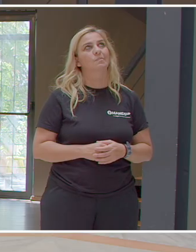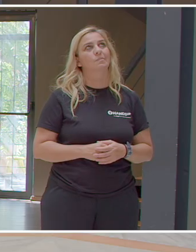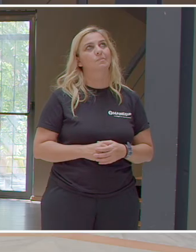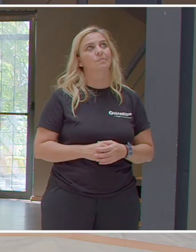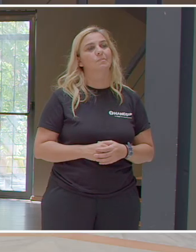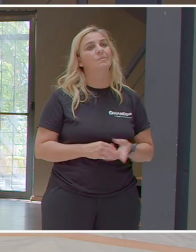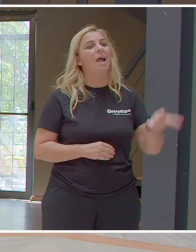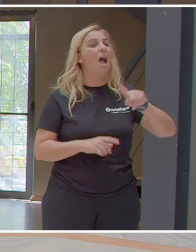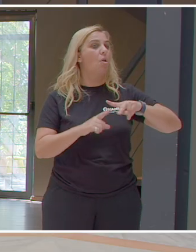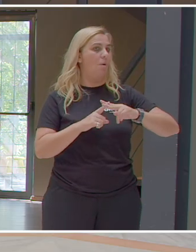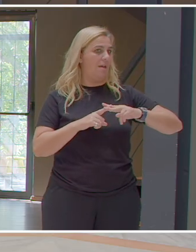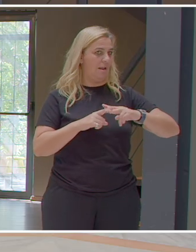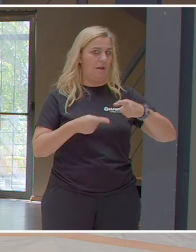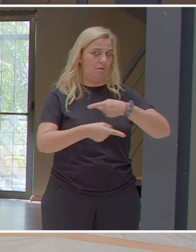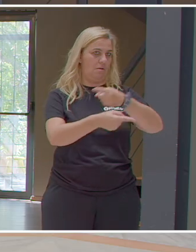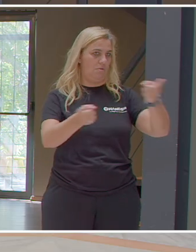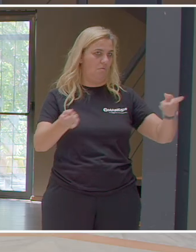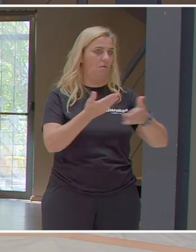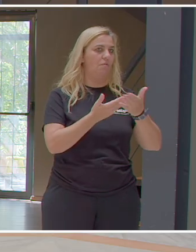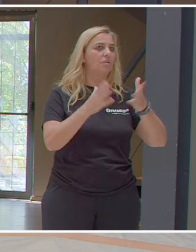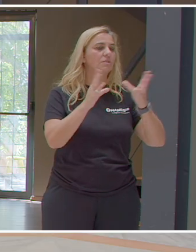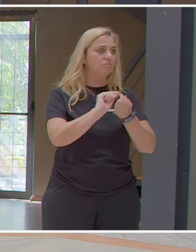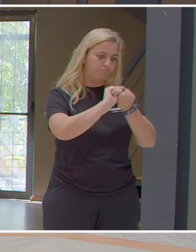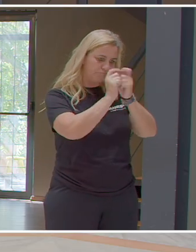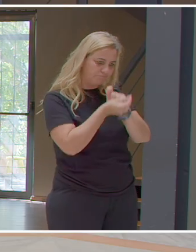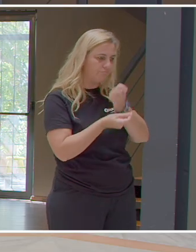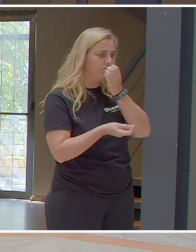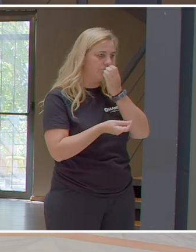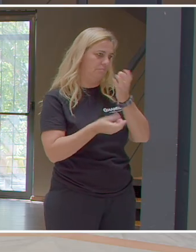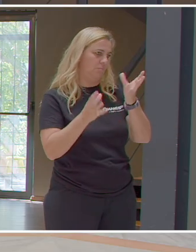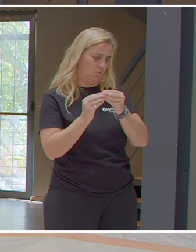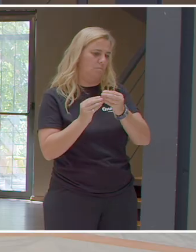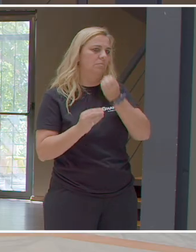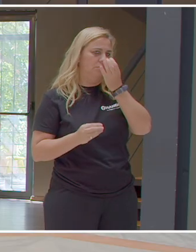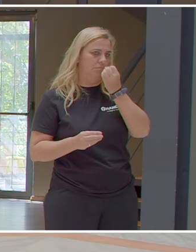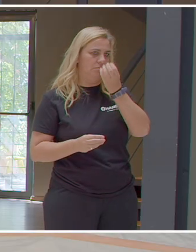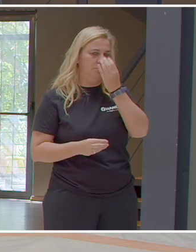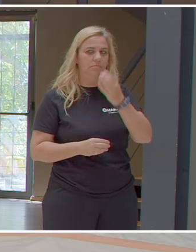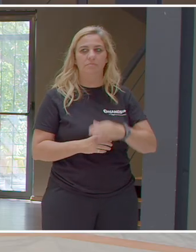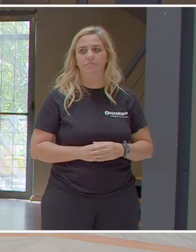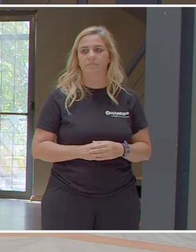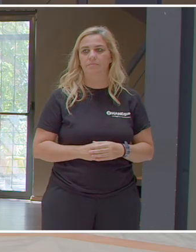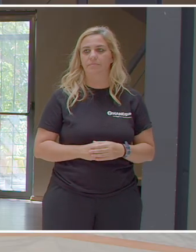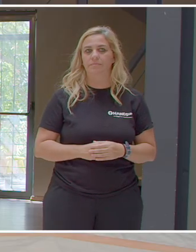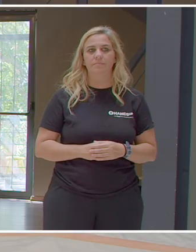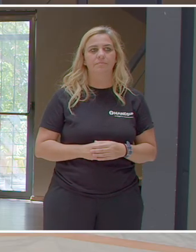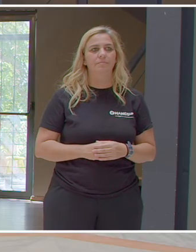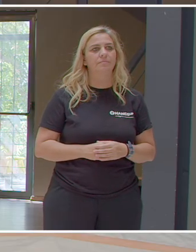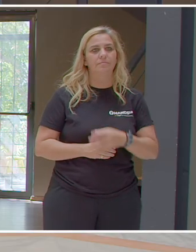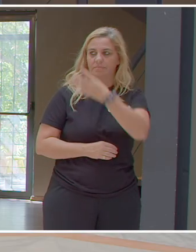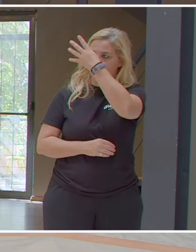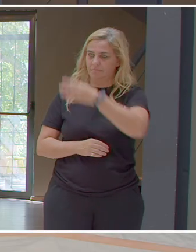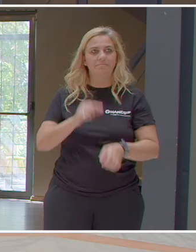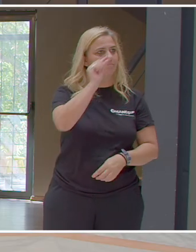another tool that could help you go more plant-based if you're not already are. This checklist with the daily